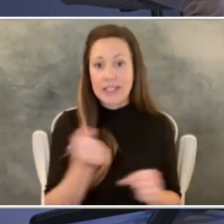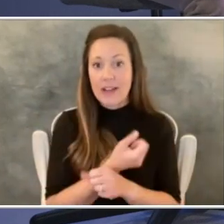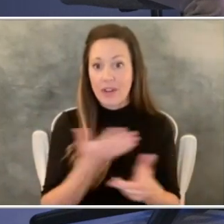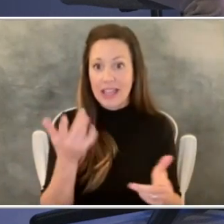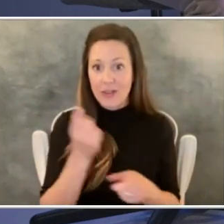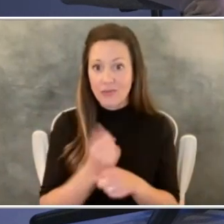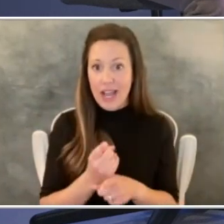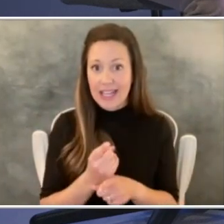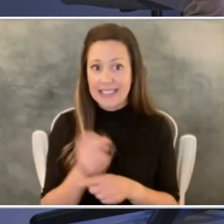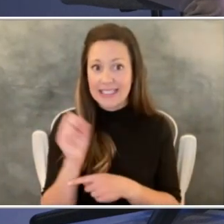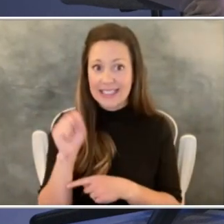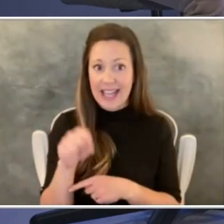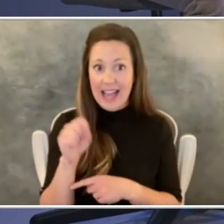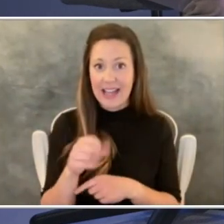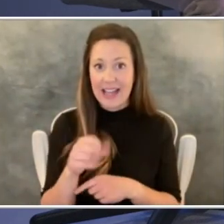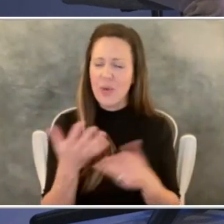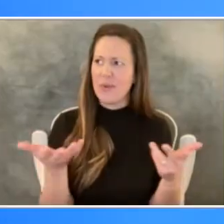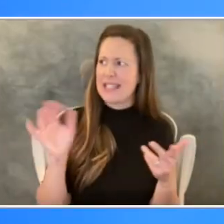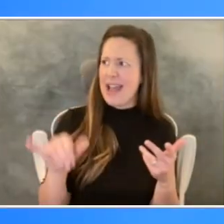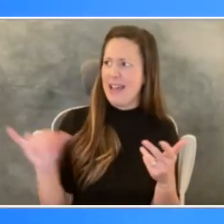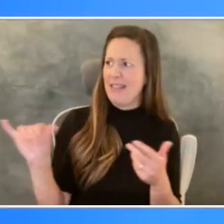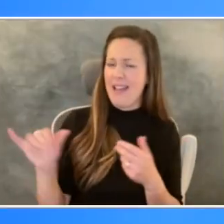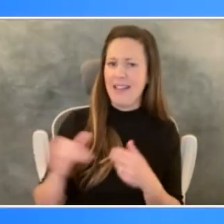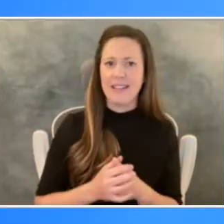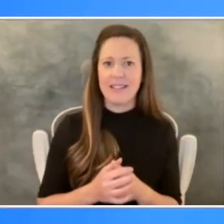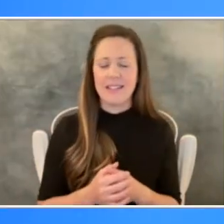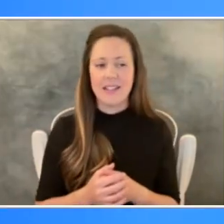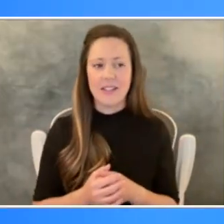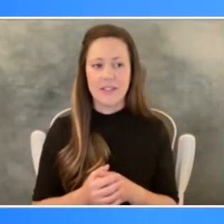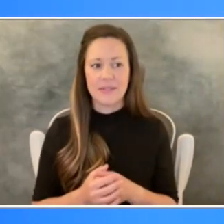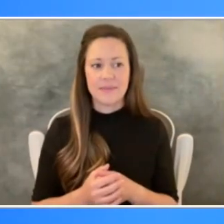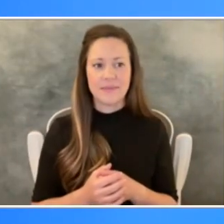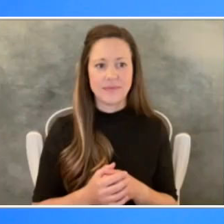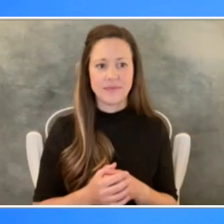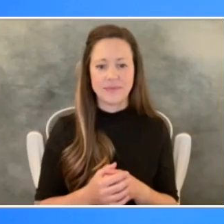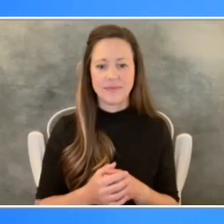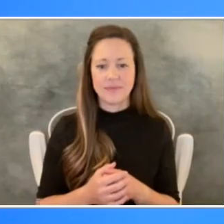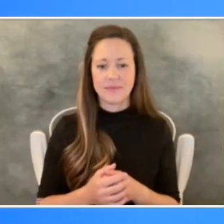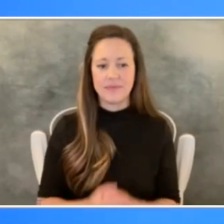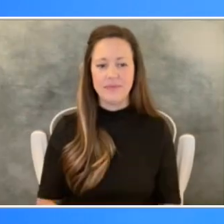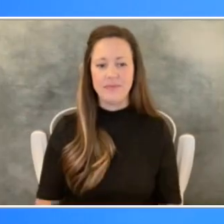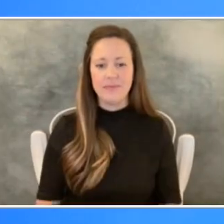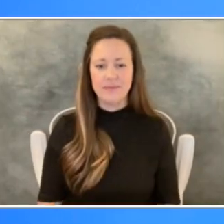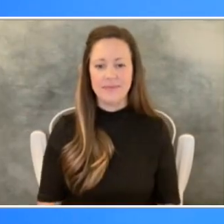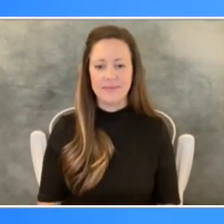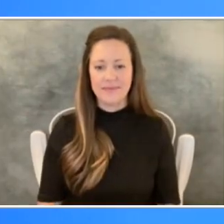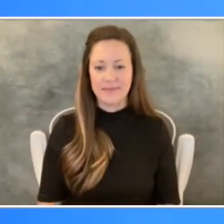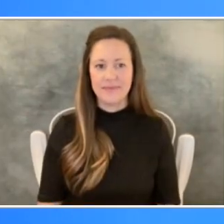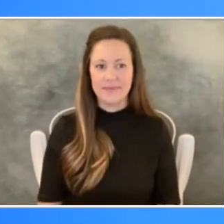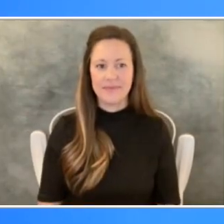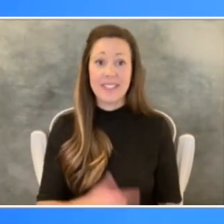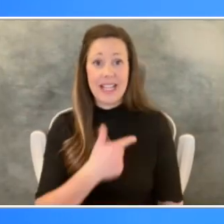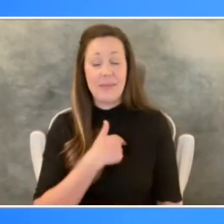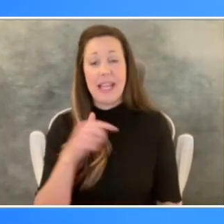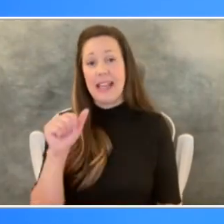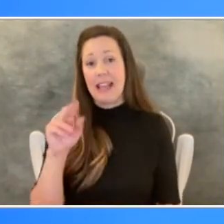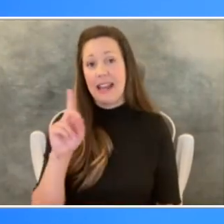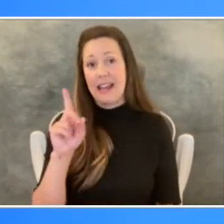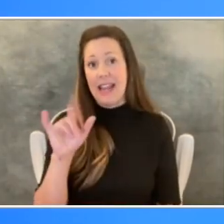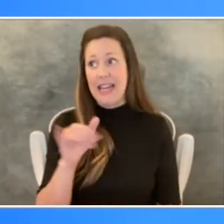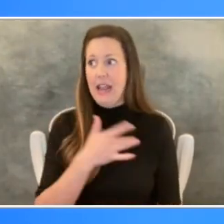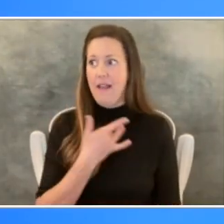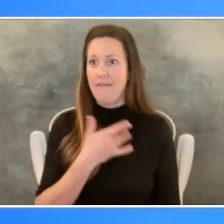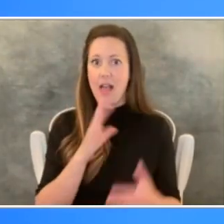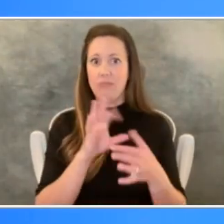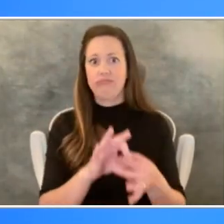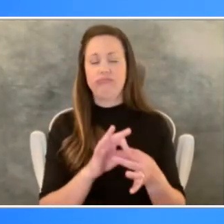What were those like? I mean, from the start, like me and Andy, I felt like just had a connection, and I understood